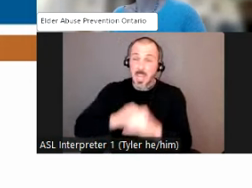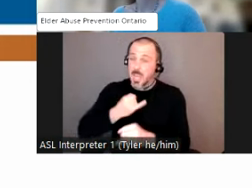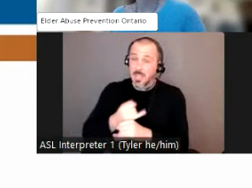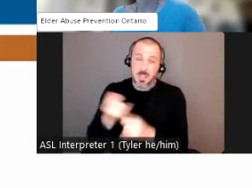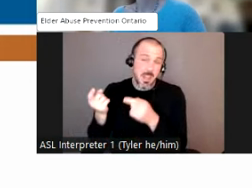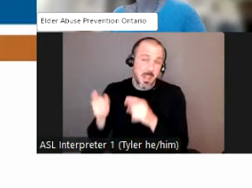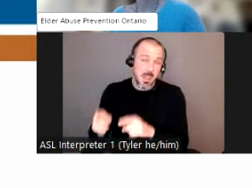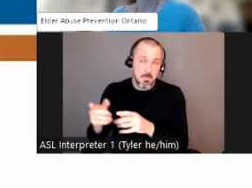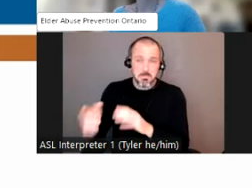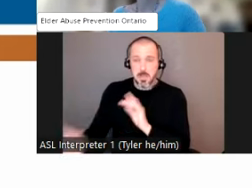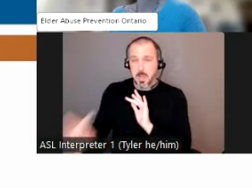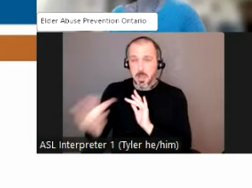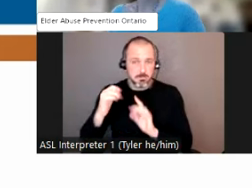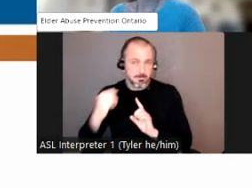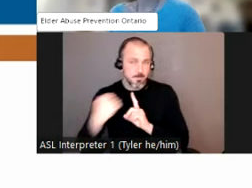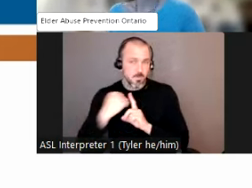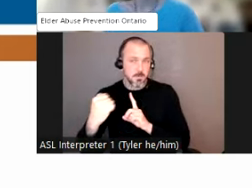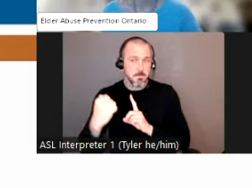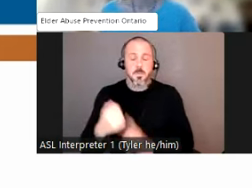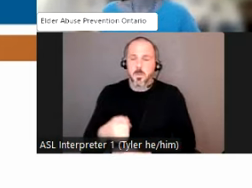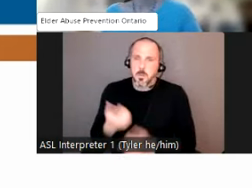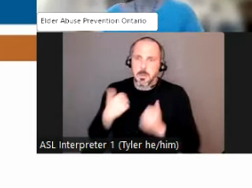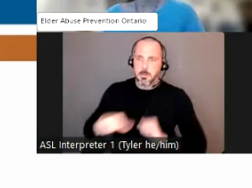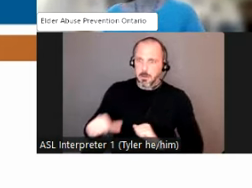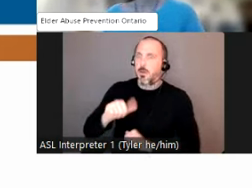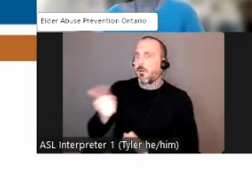right? So, I